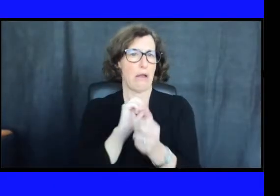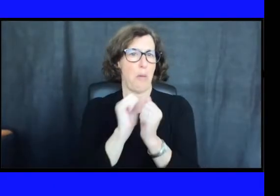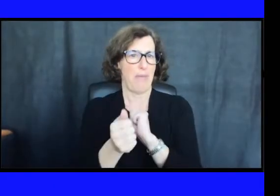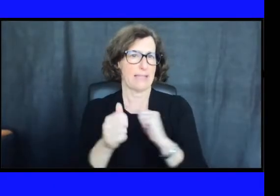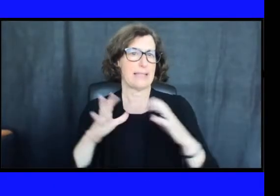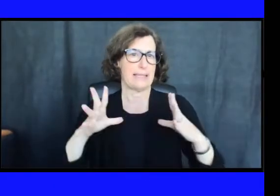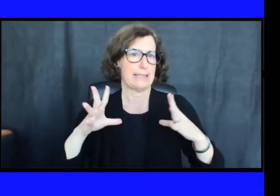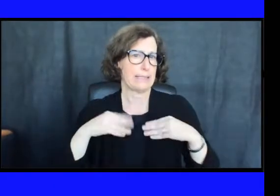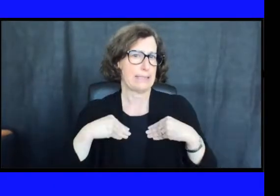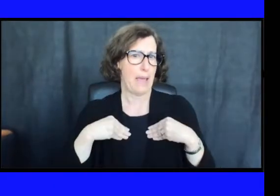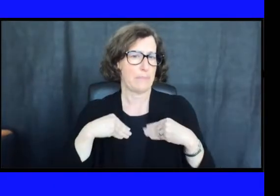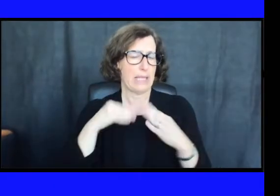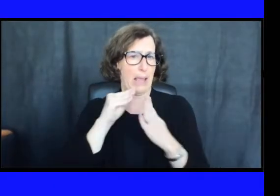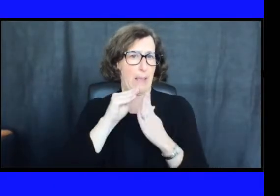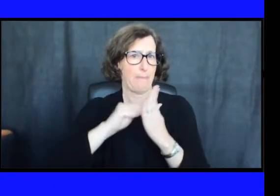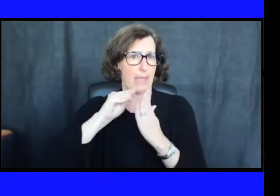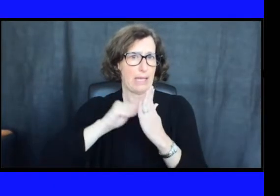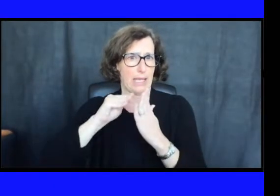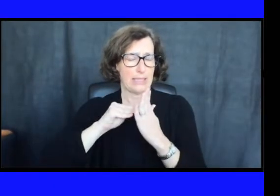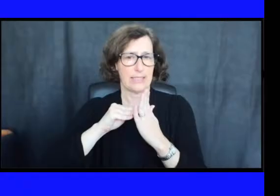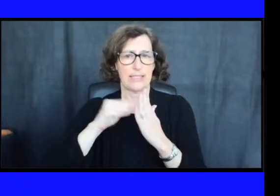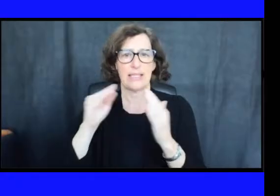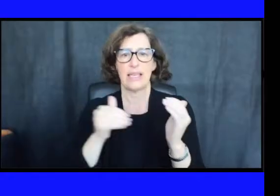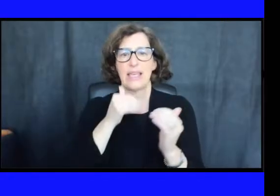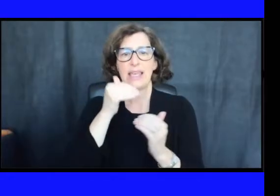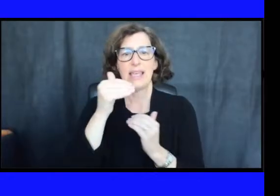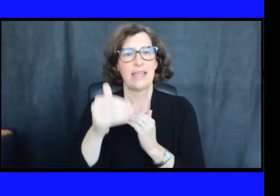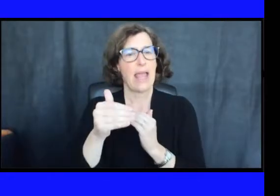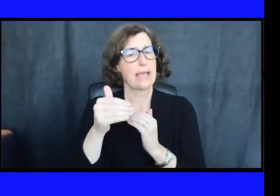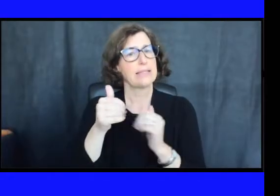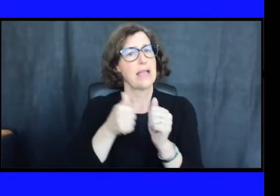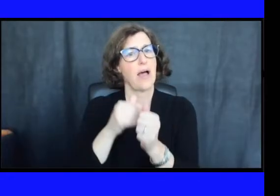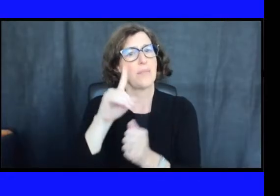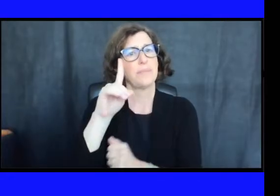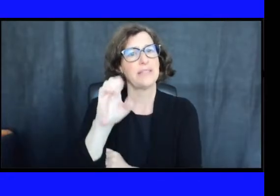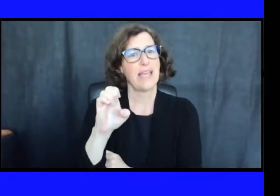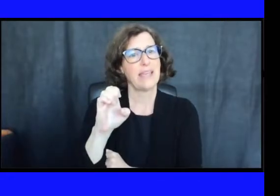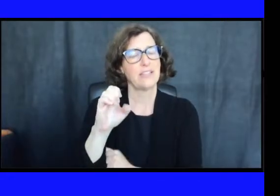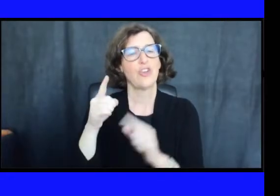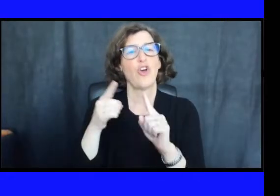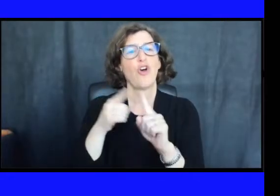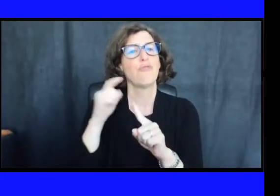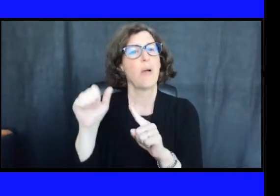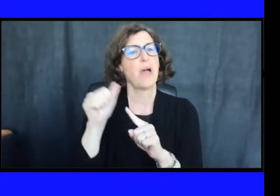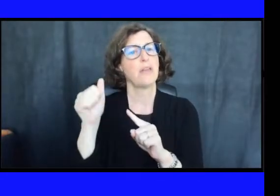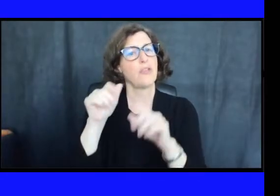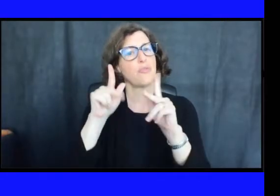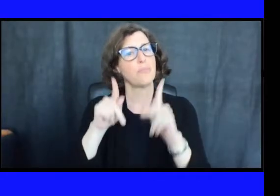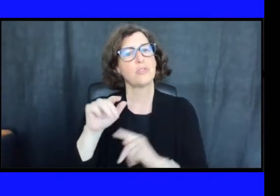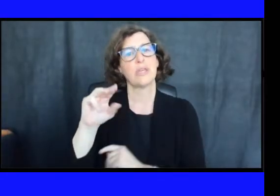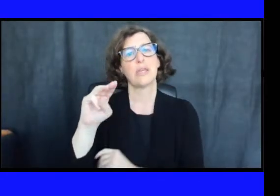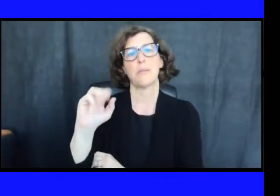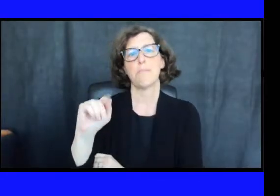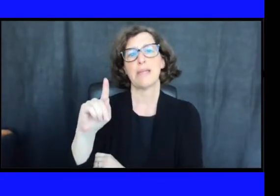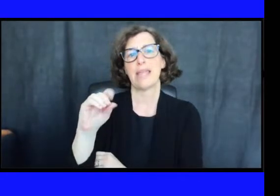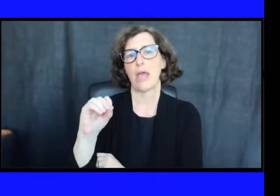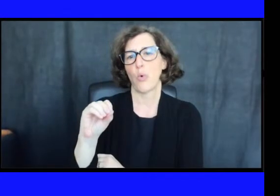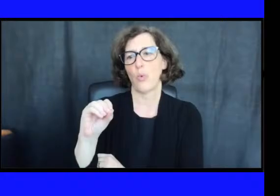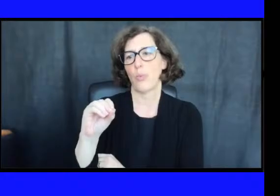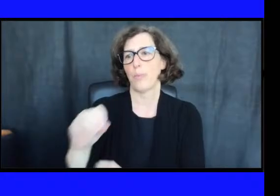Next is a diversity and inclusion update from Mathilde Roman. Mathilde, Good